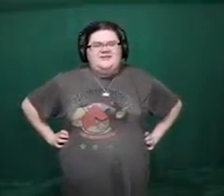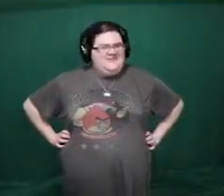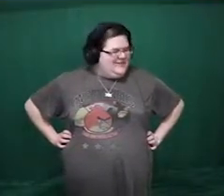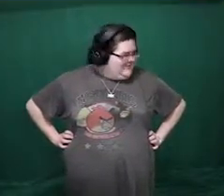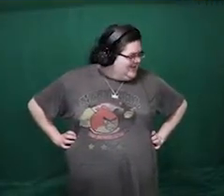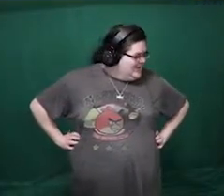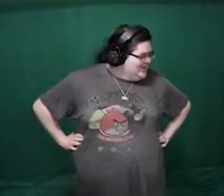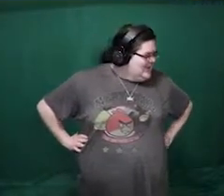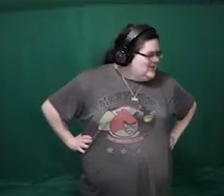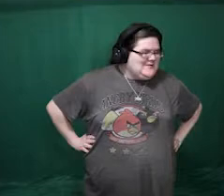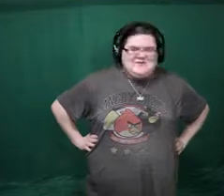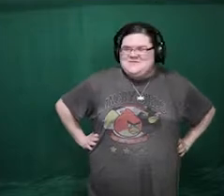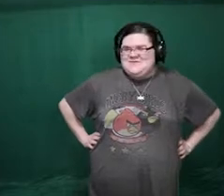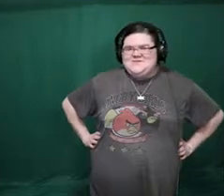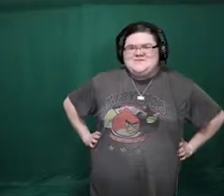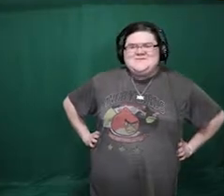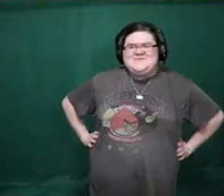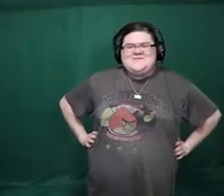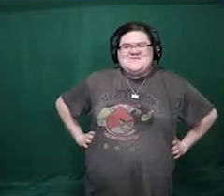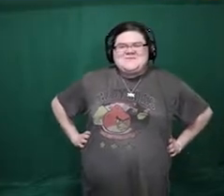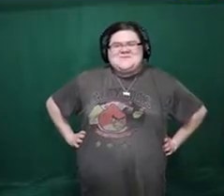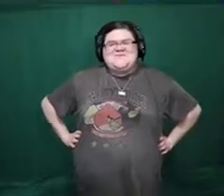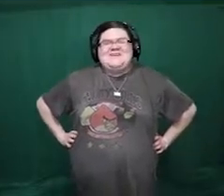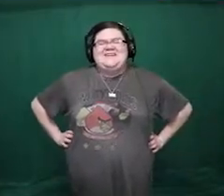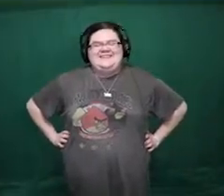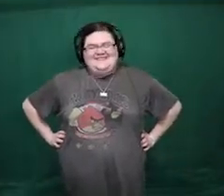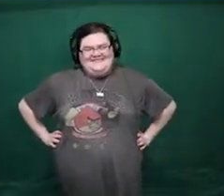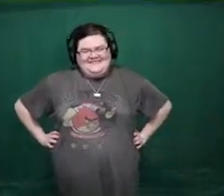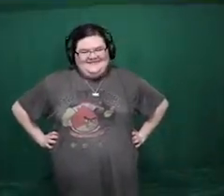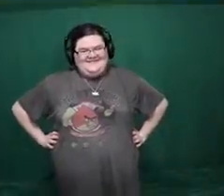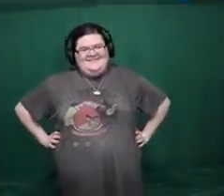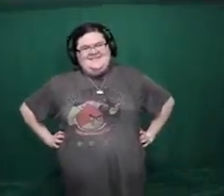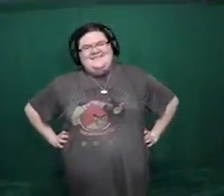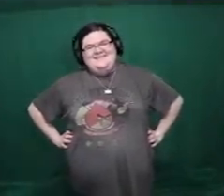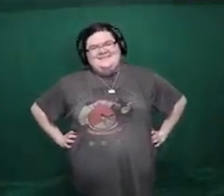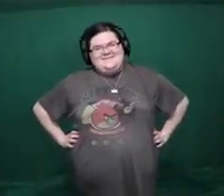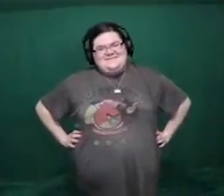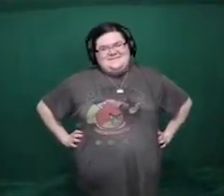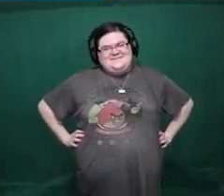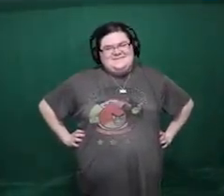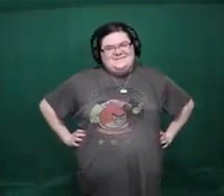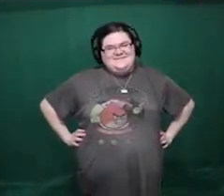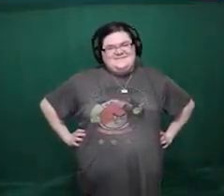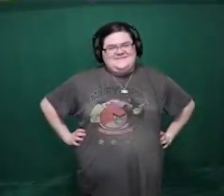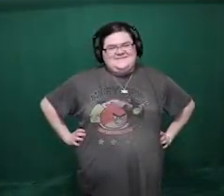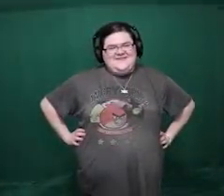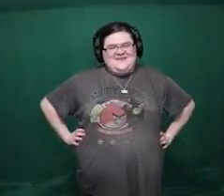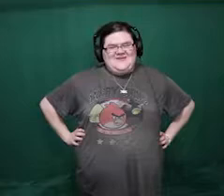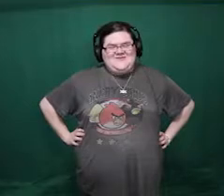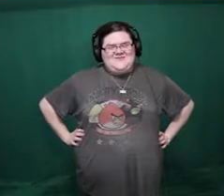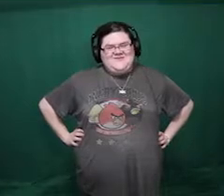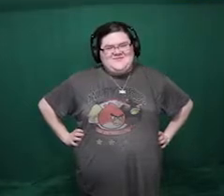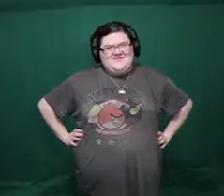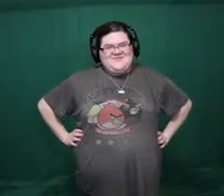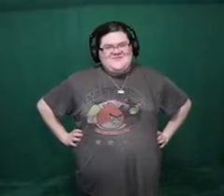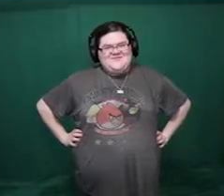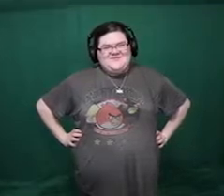okay. No, squidgy no, bastard. Squidgy bastard. It begins.